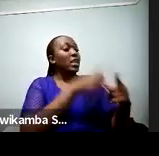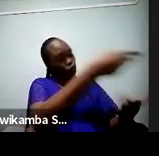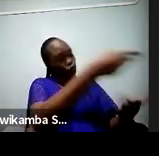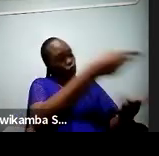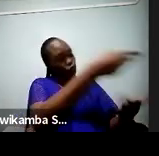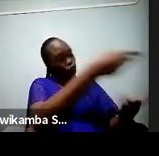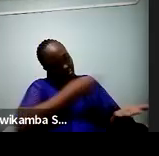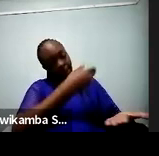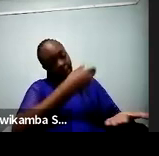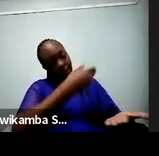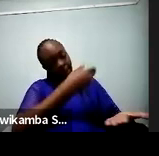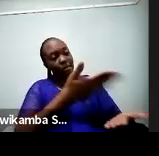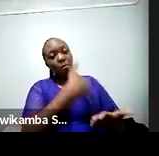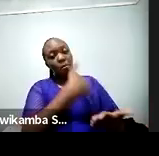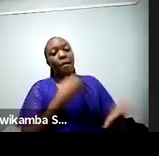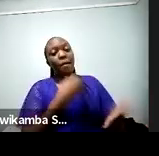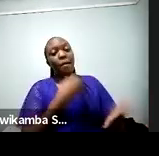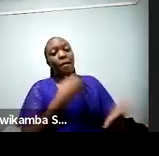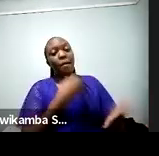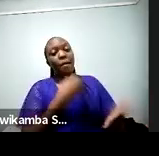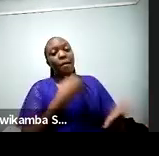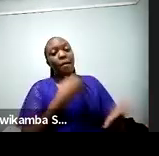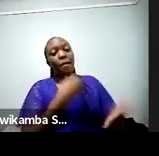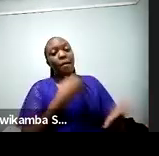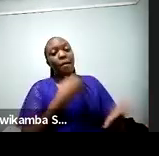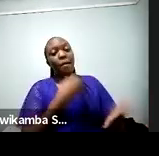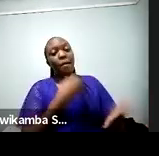What do you think about this expression?